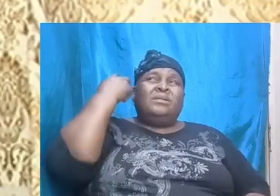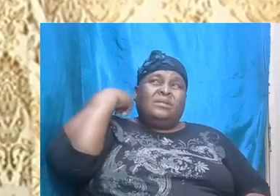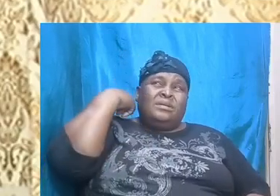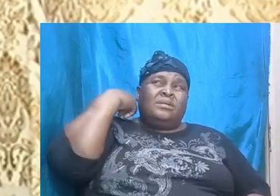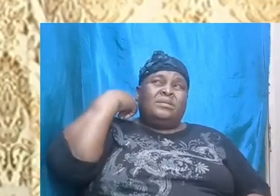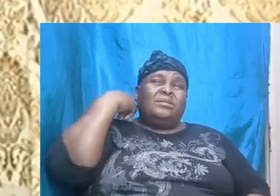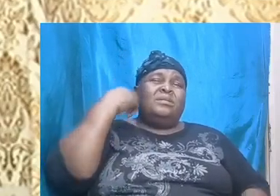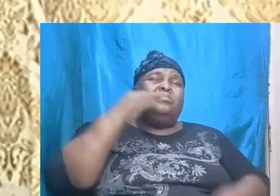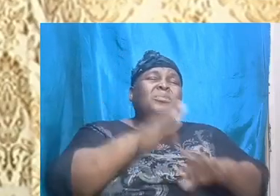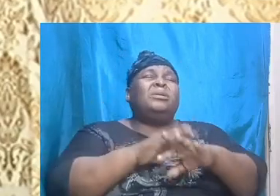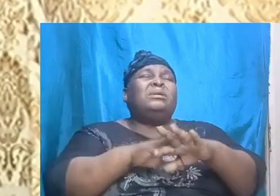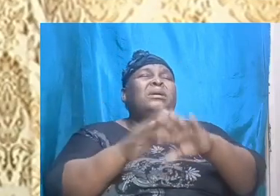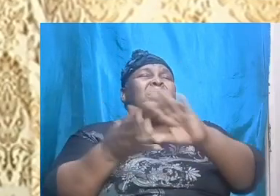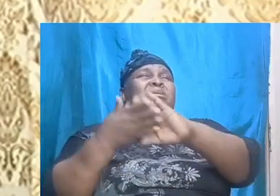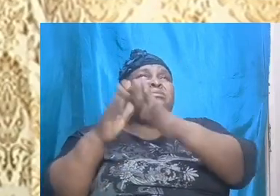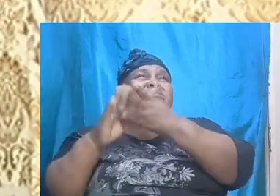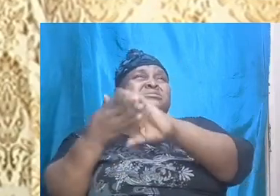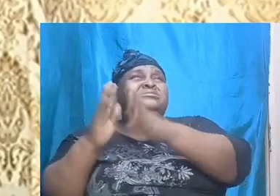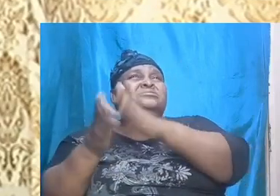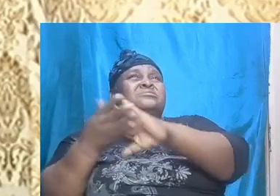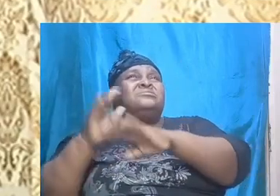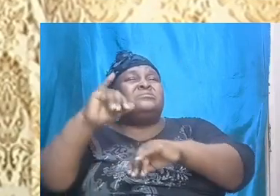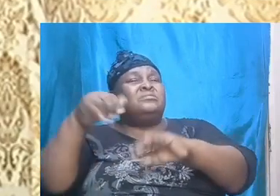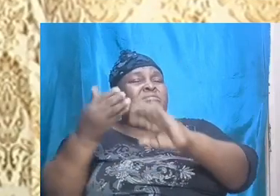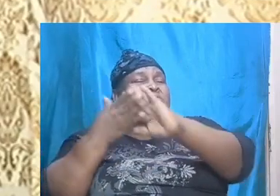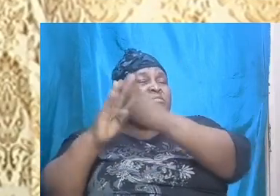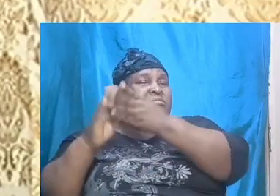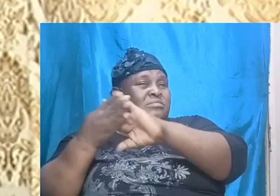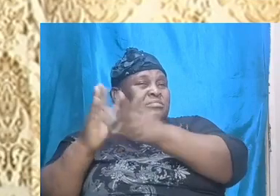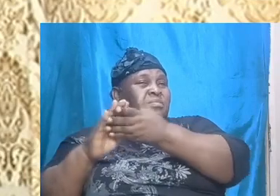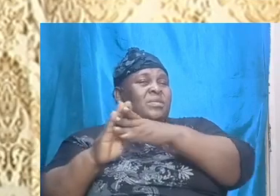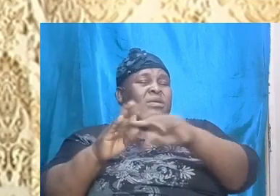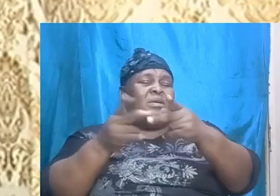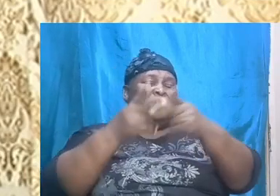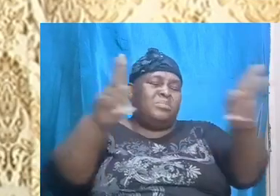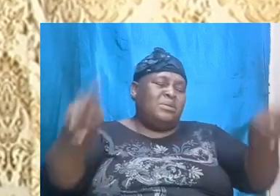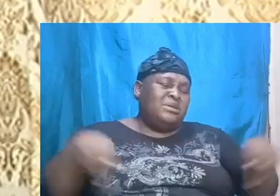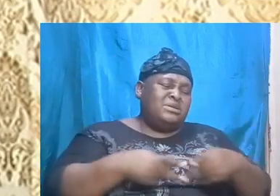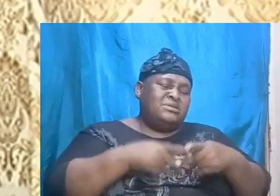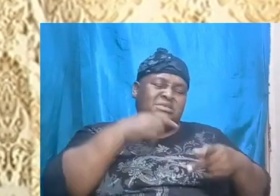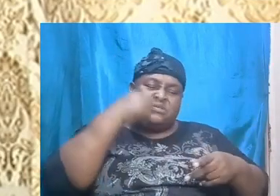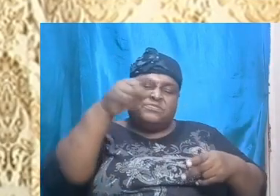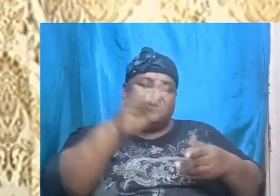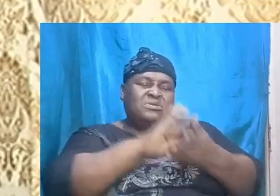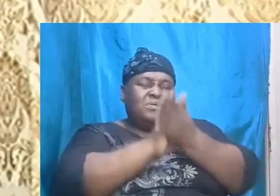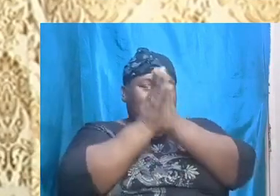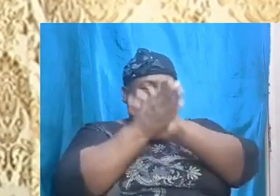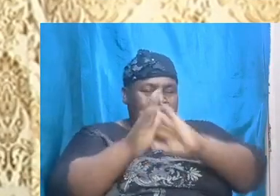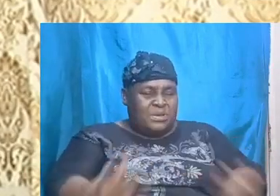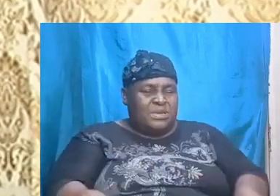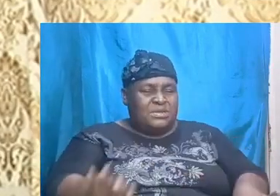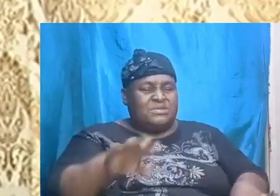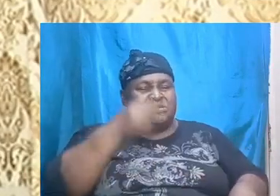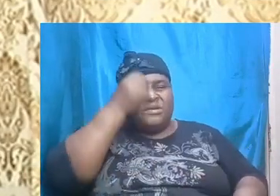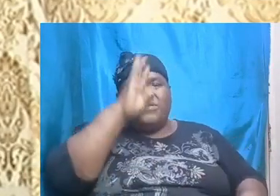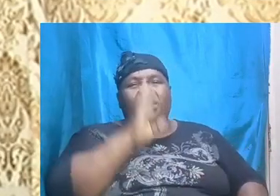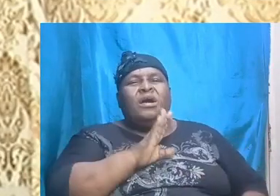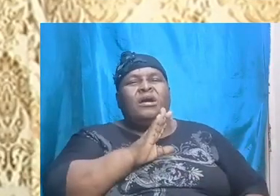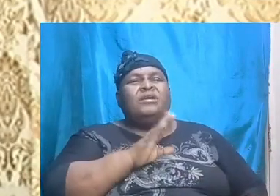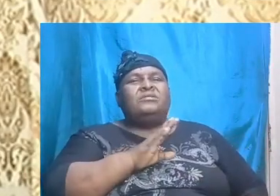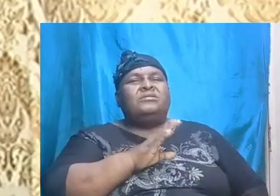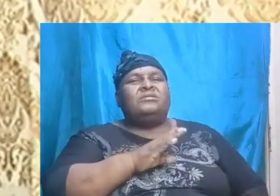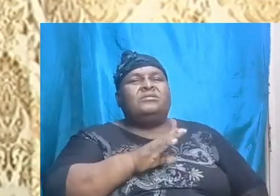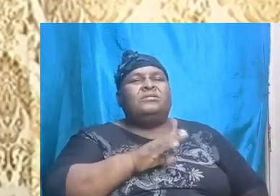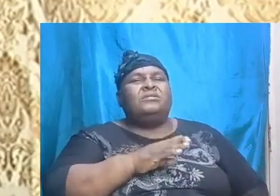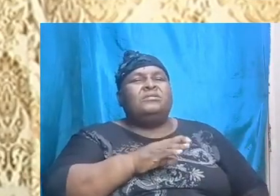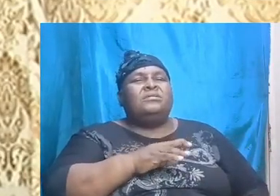city, the city of Jerusalem, the place that speaks to the peace of God, Jerusalem, Salem, where we